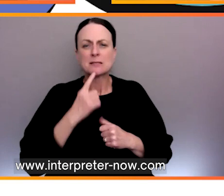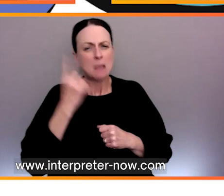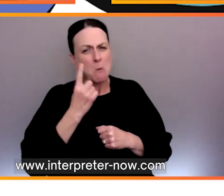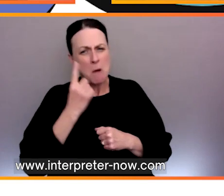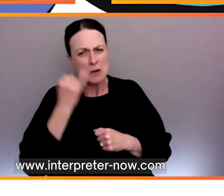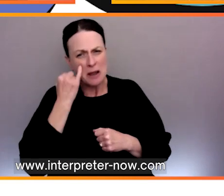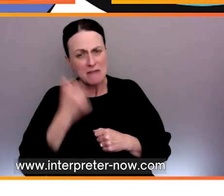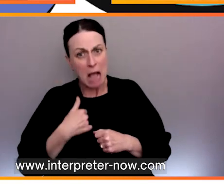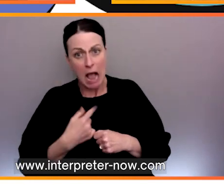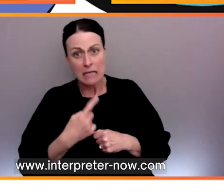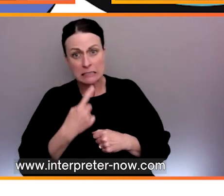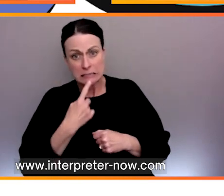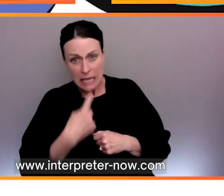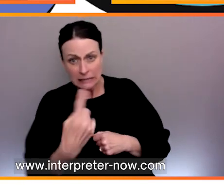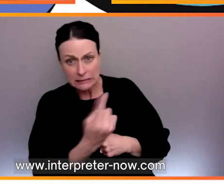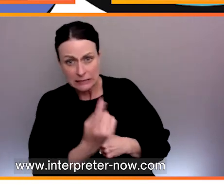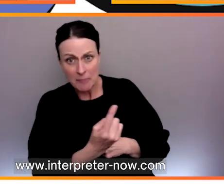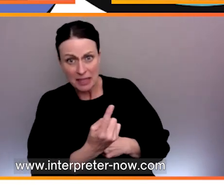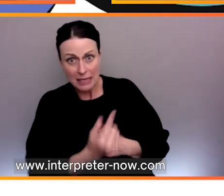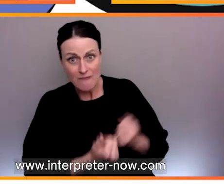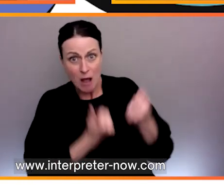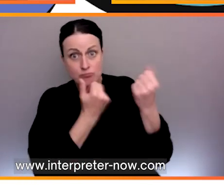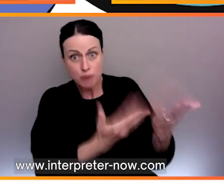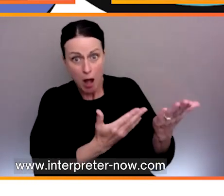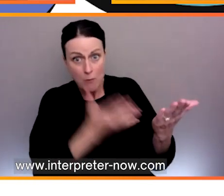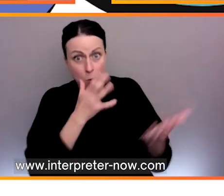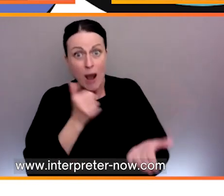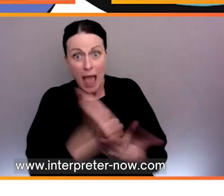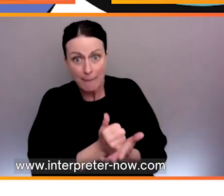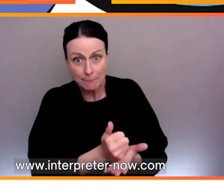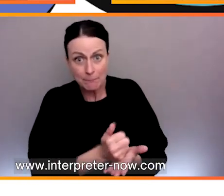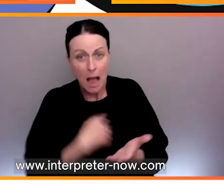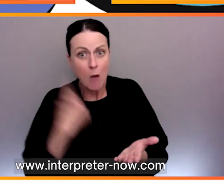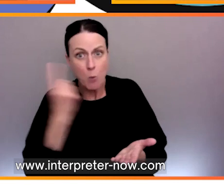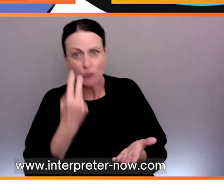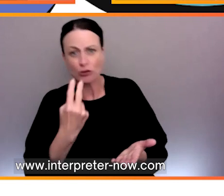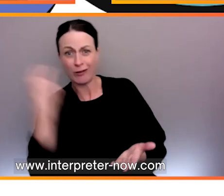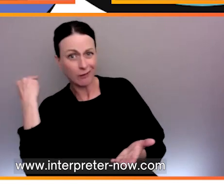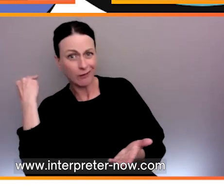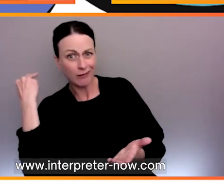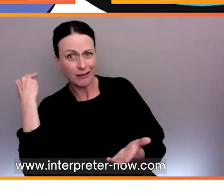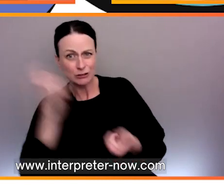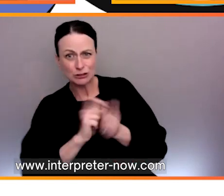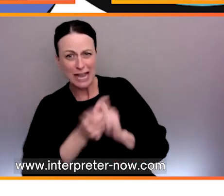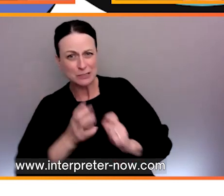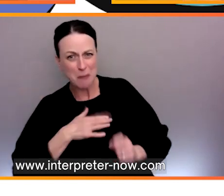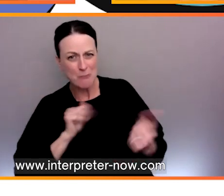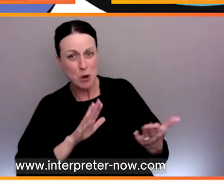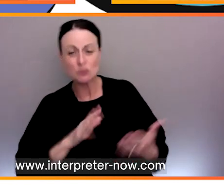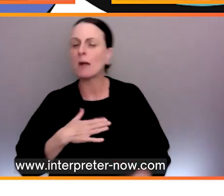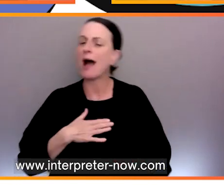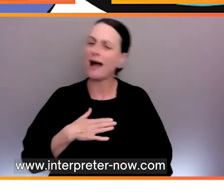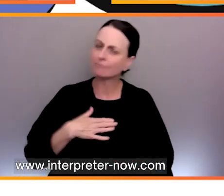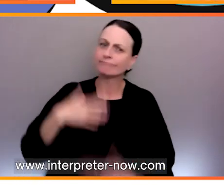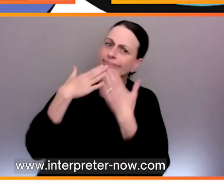me. And it sort of plays right into the work that you've been doing with Allyship, that, there was that